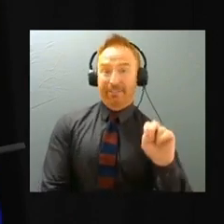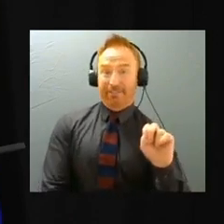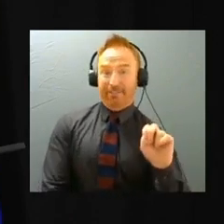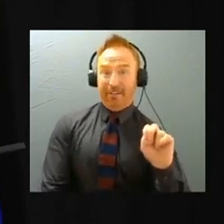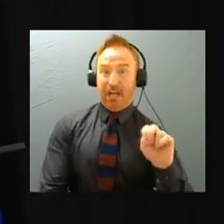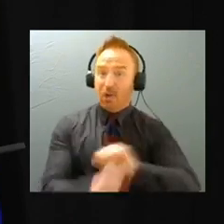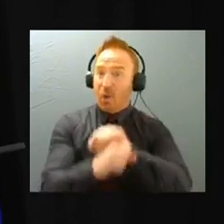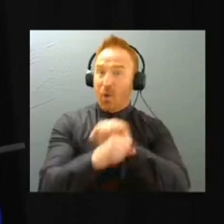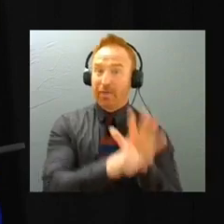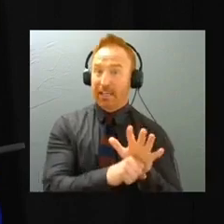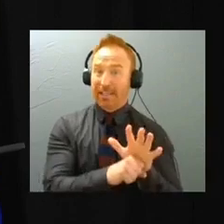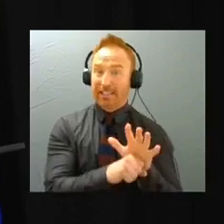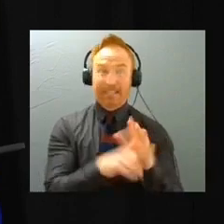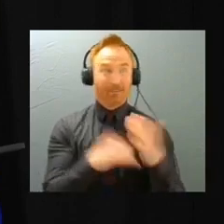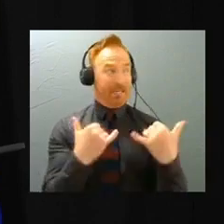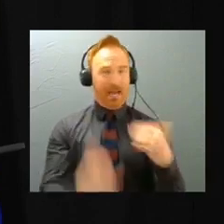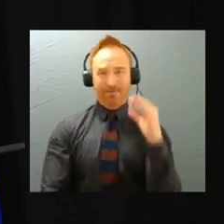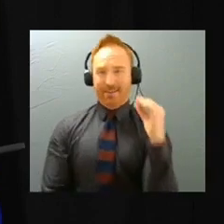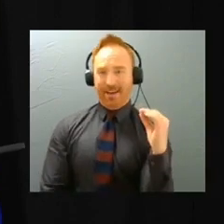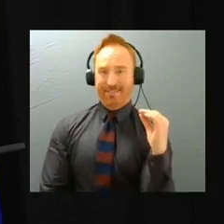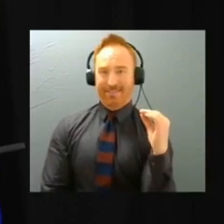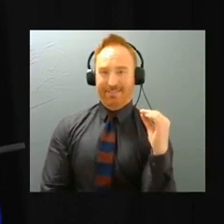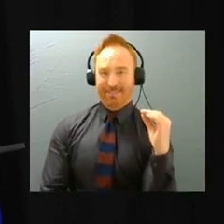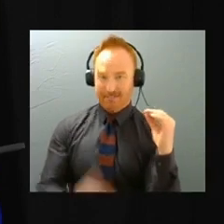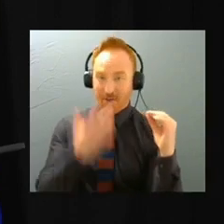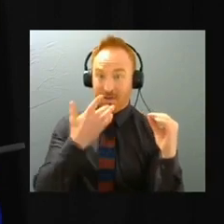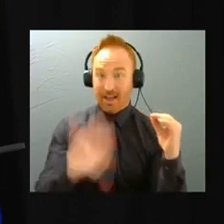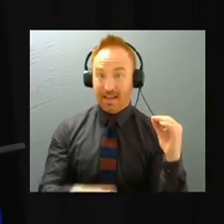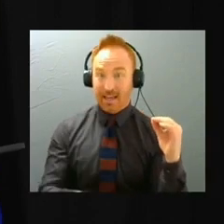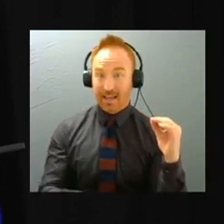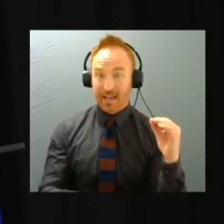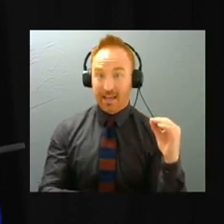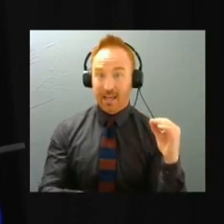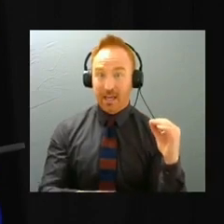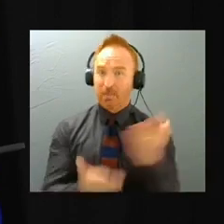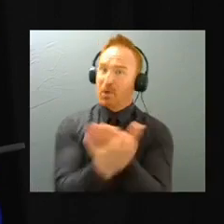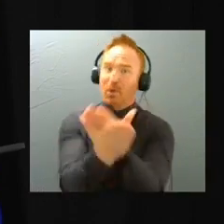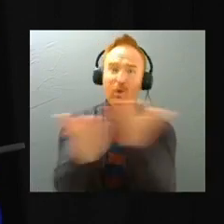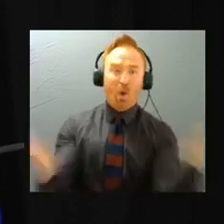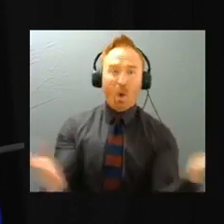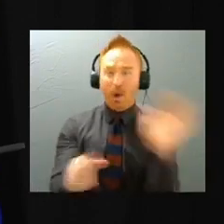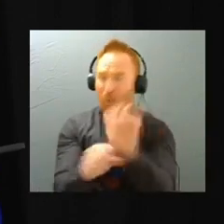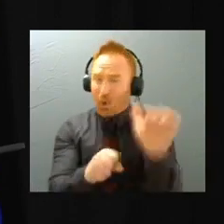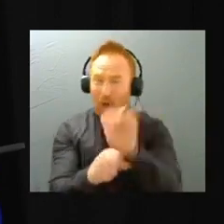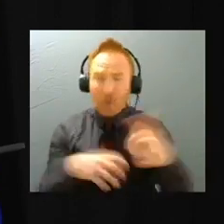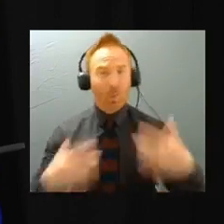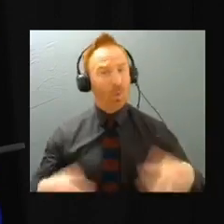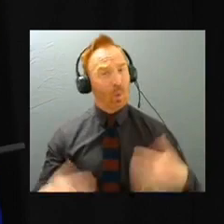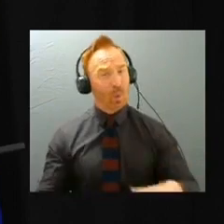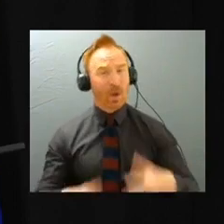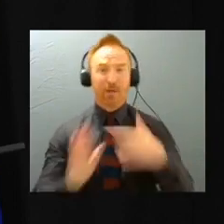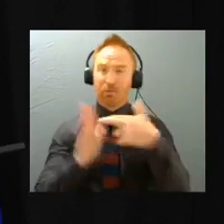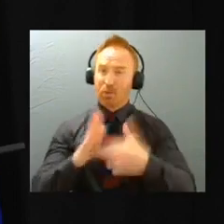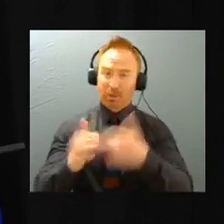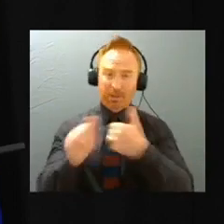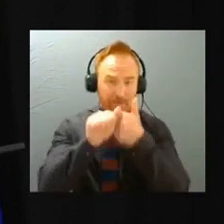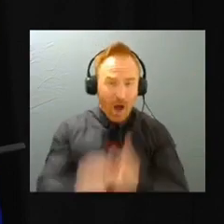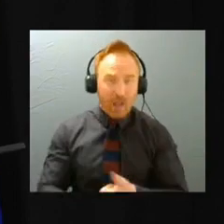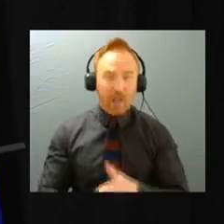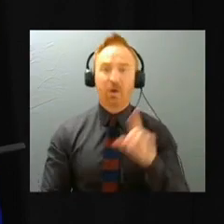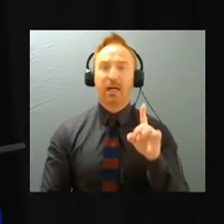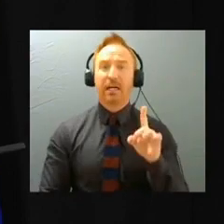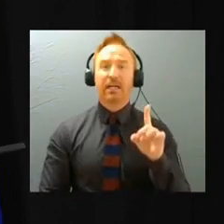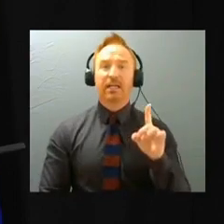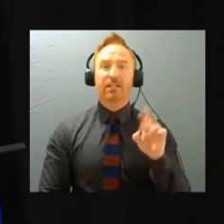is a testament to the measures that we have put in place based upon advice from Dr. Hanley, as well as Yukoners who have done